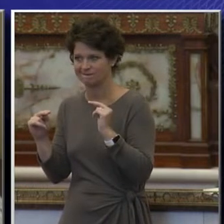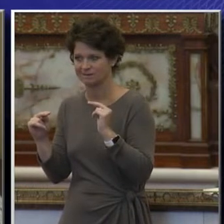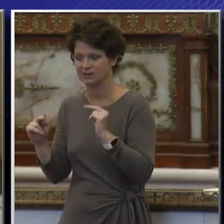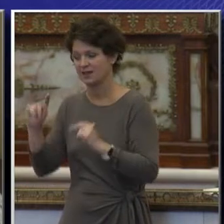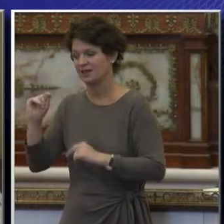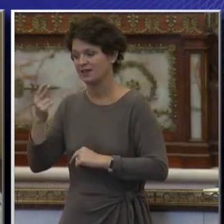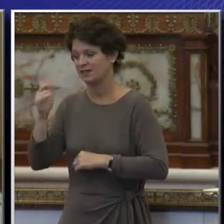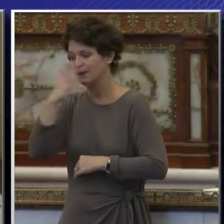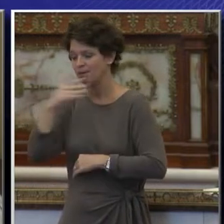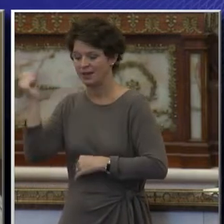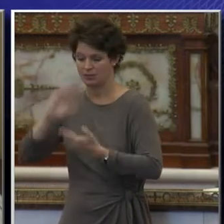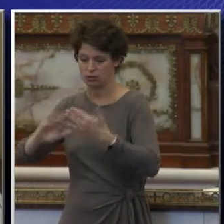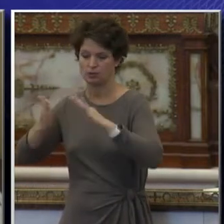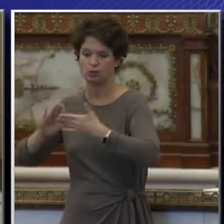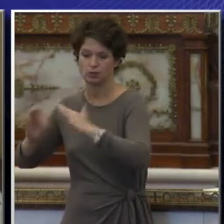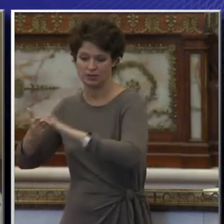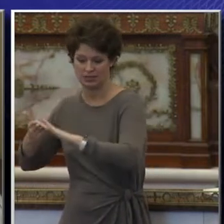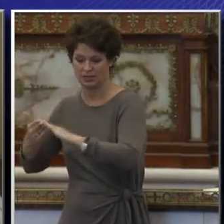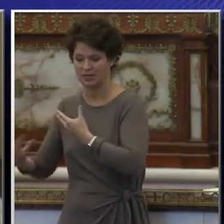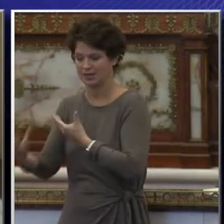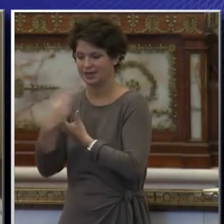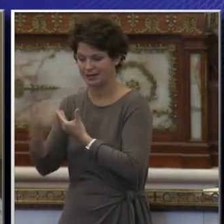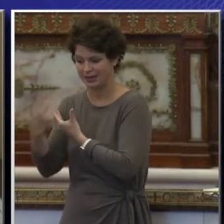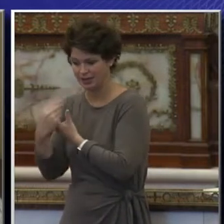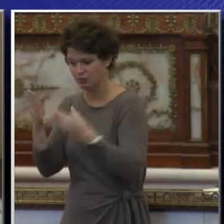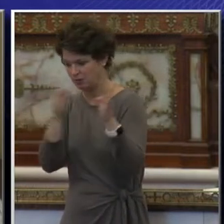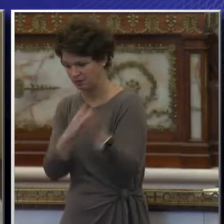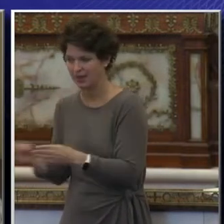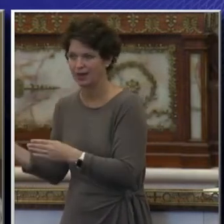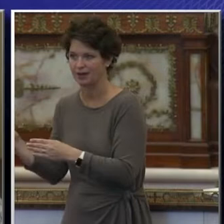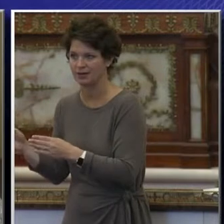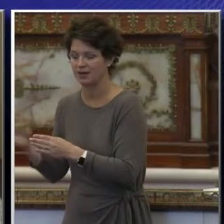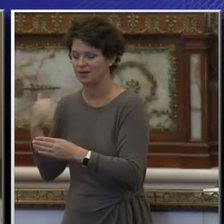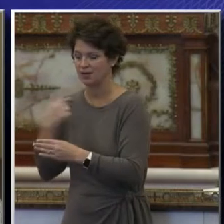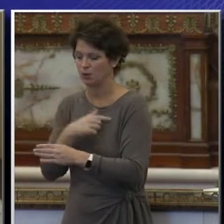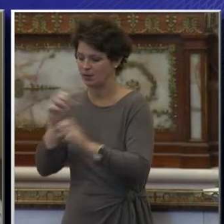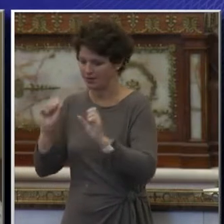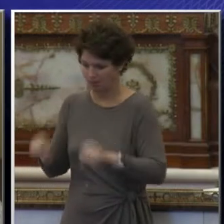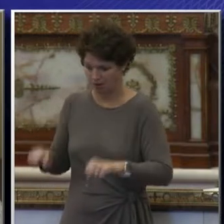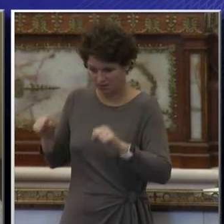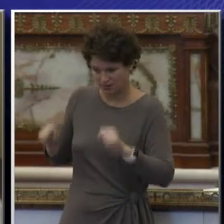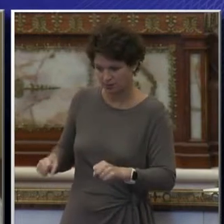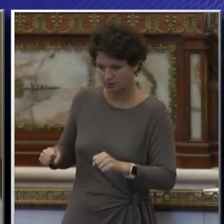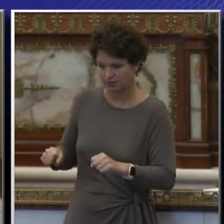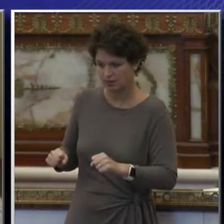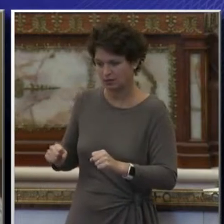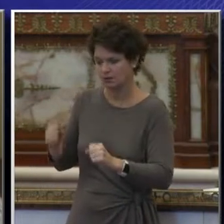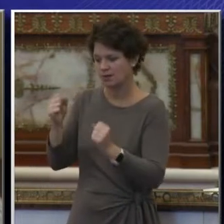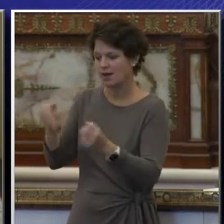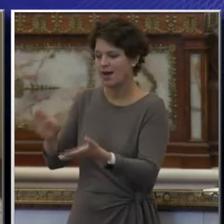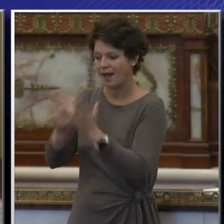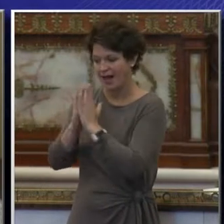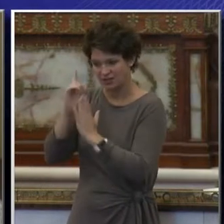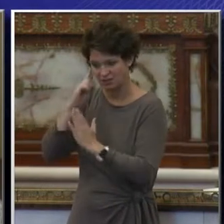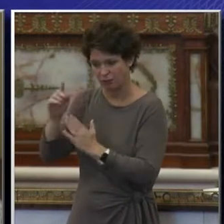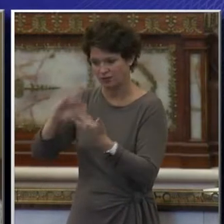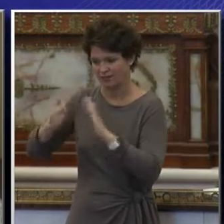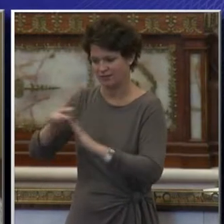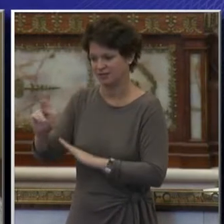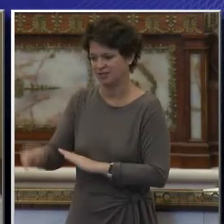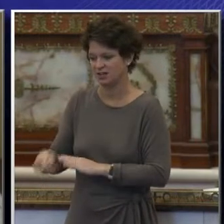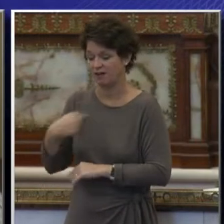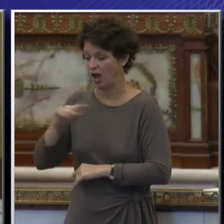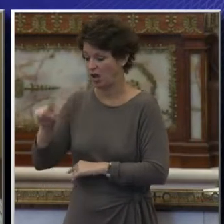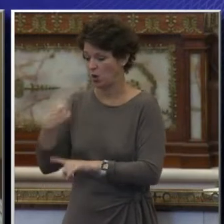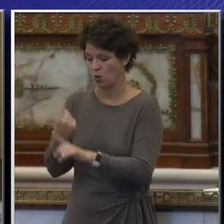best community engagement plan that we can possibly extract for the city of Philadelphia. I would